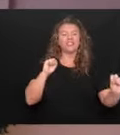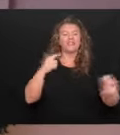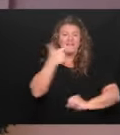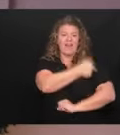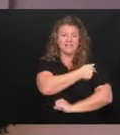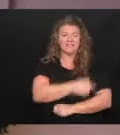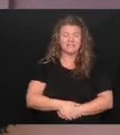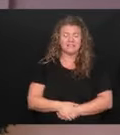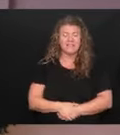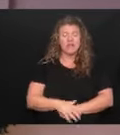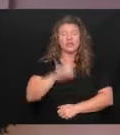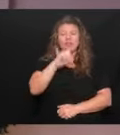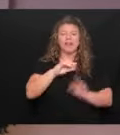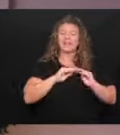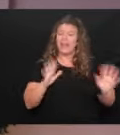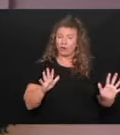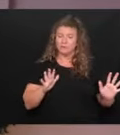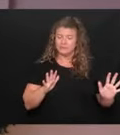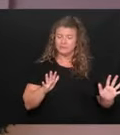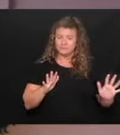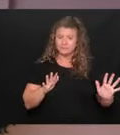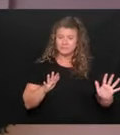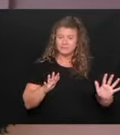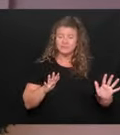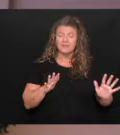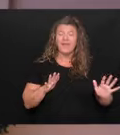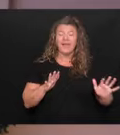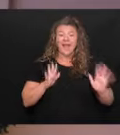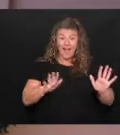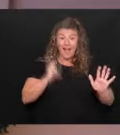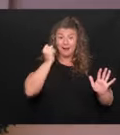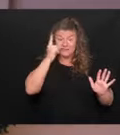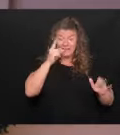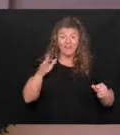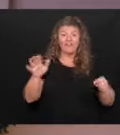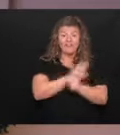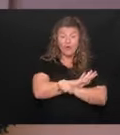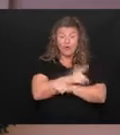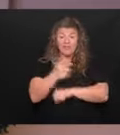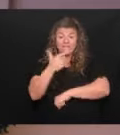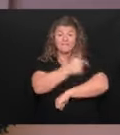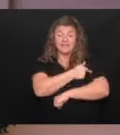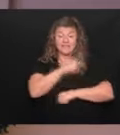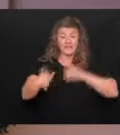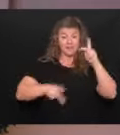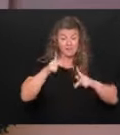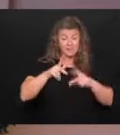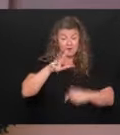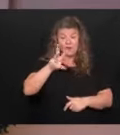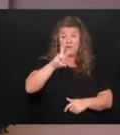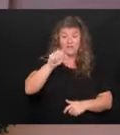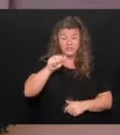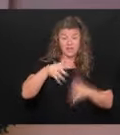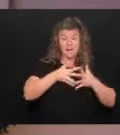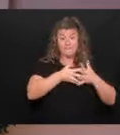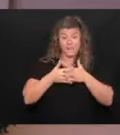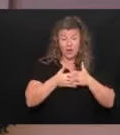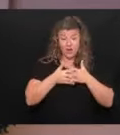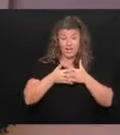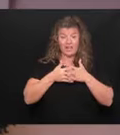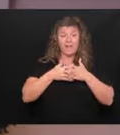that was clear. The bottom line is fully vaccinated people, West Virginia, Americans, world citizens,